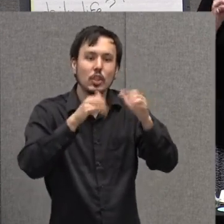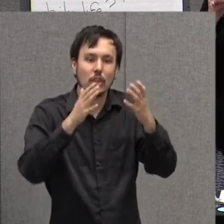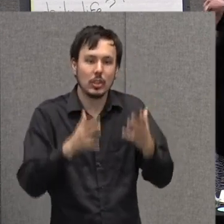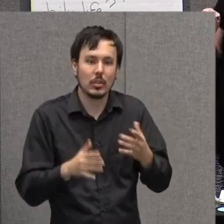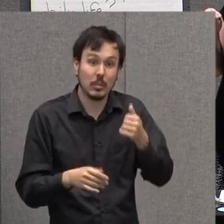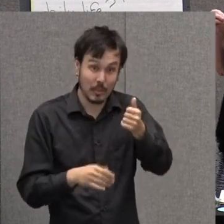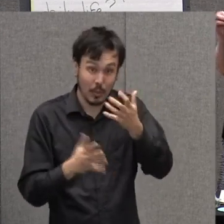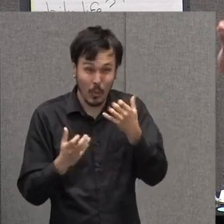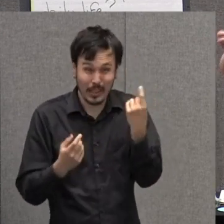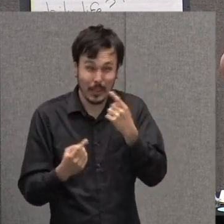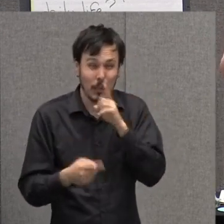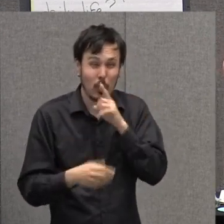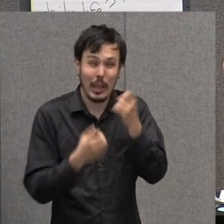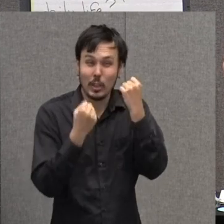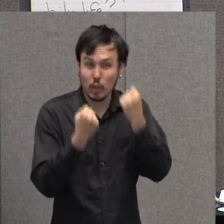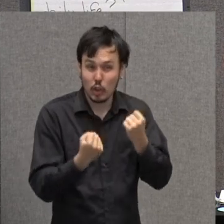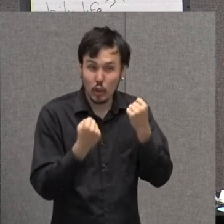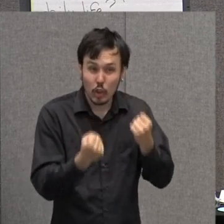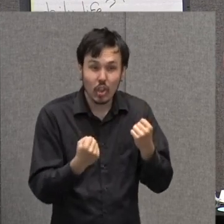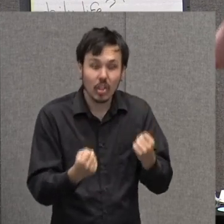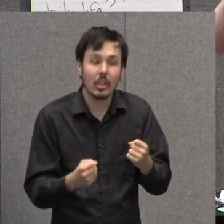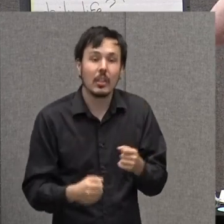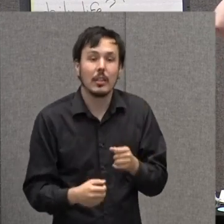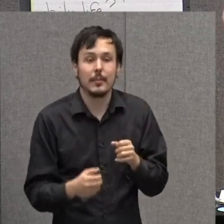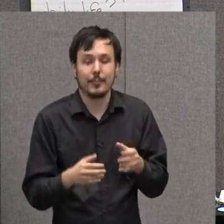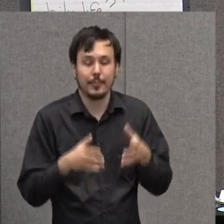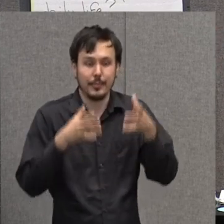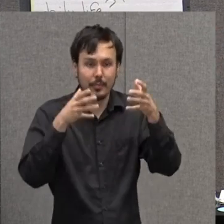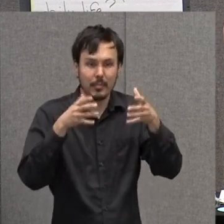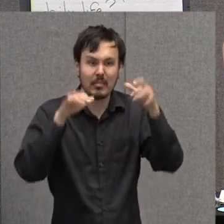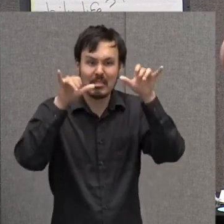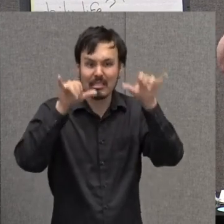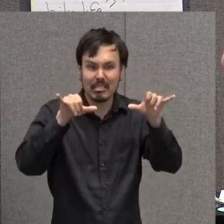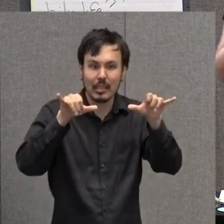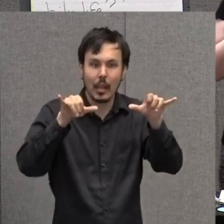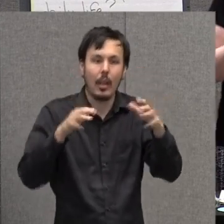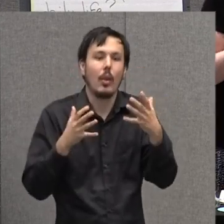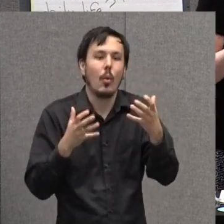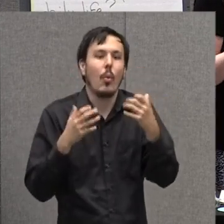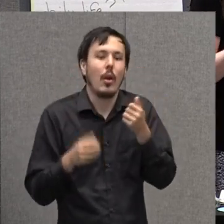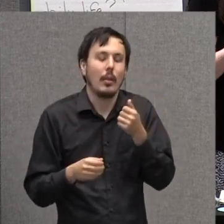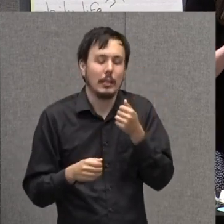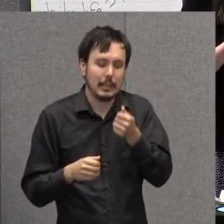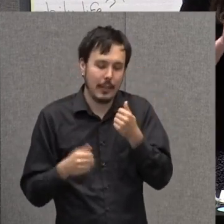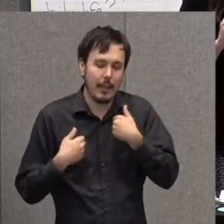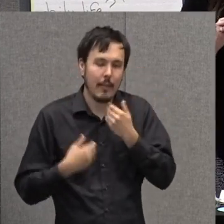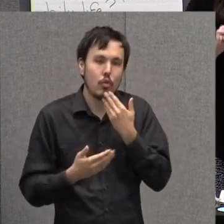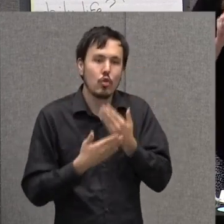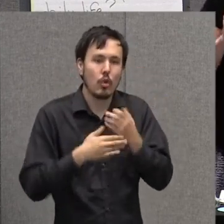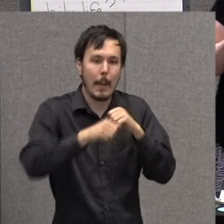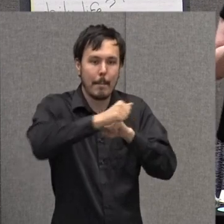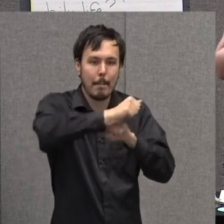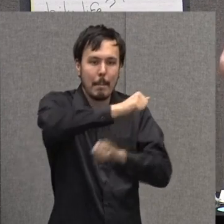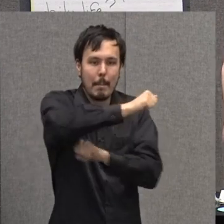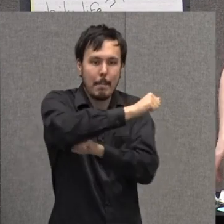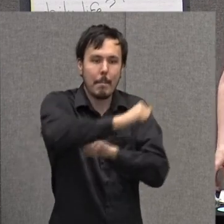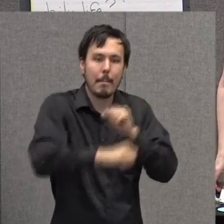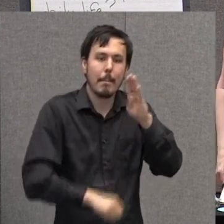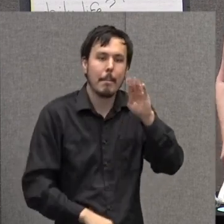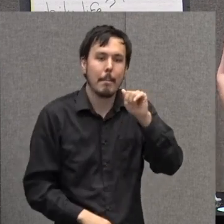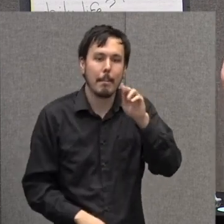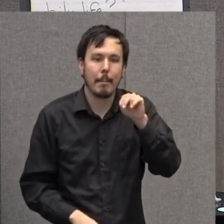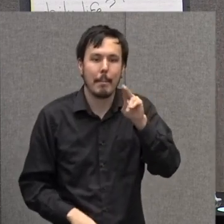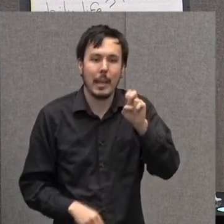to be really sturdy and stand up, you wanted a good base. So that's what I'm going to show you how to make right